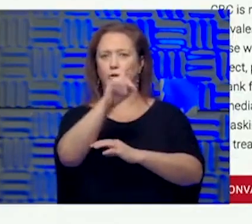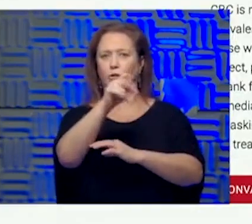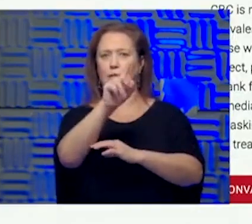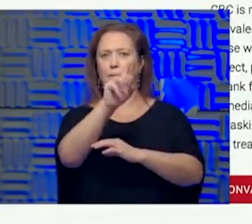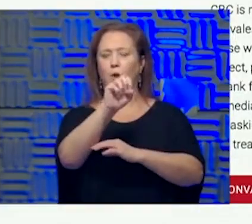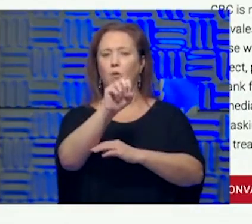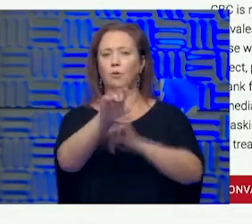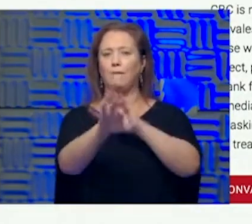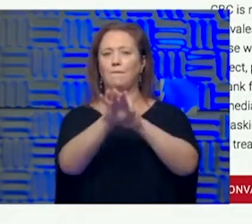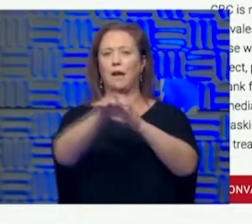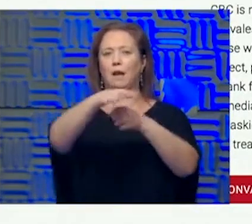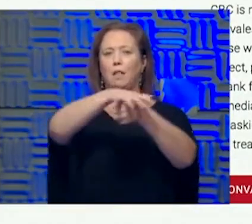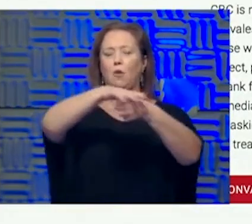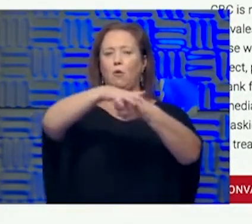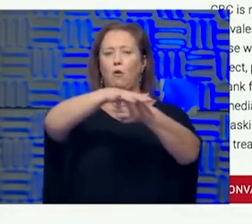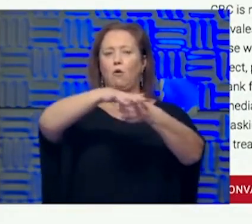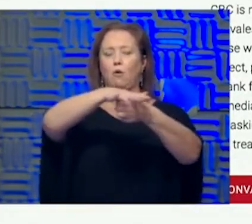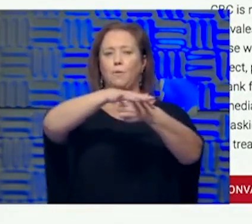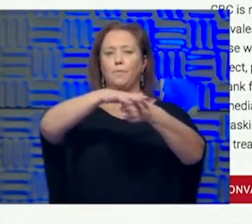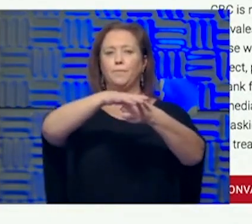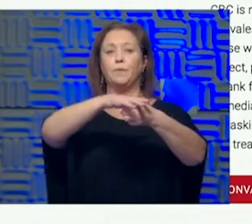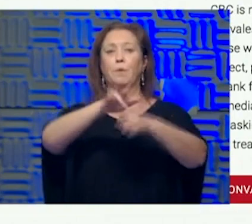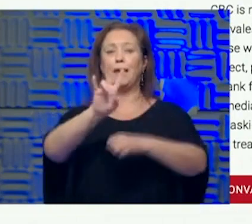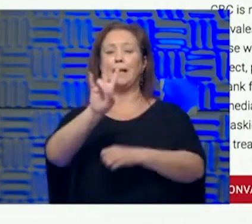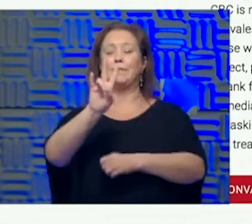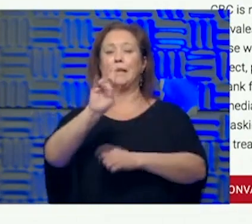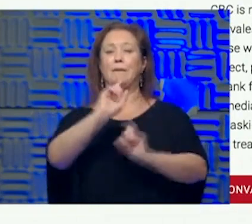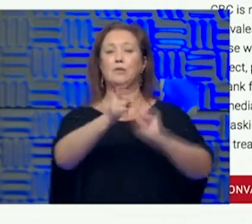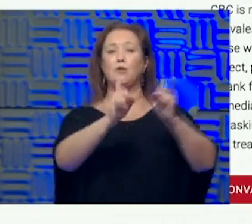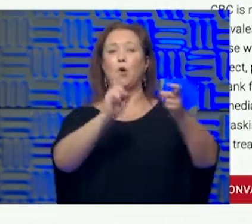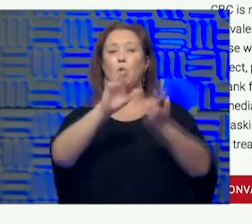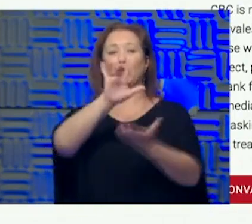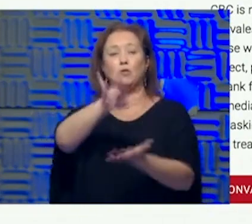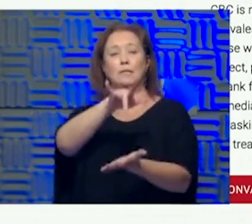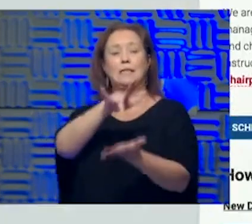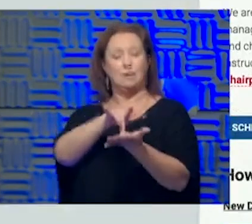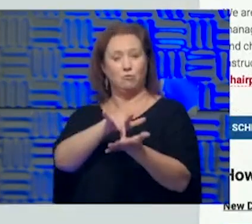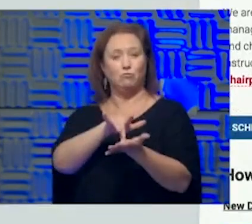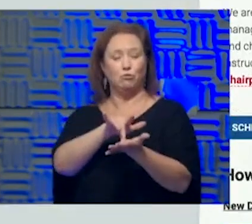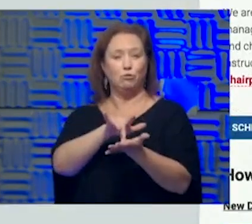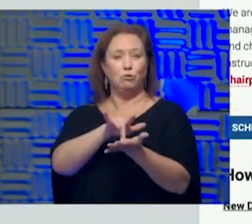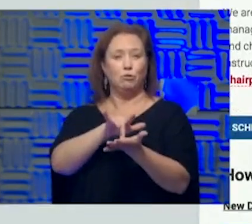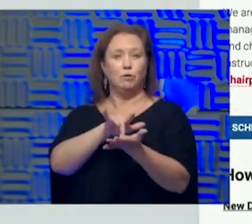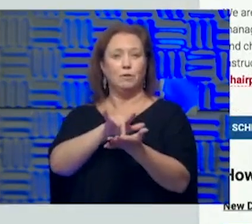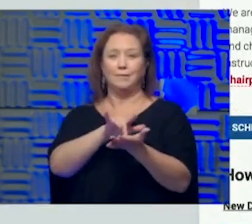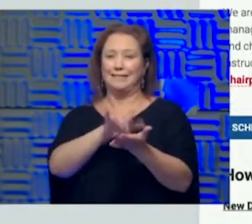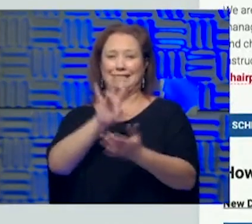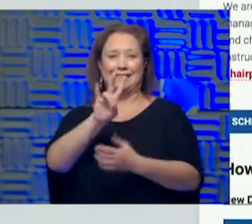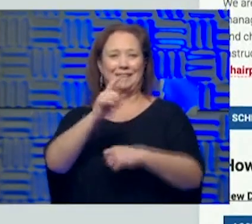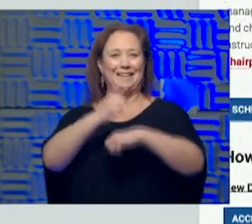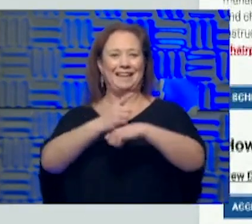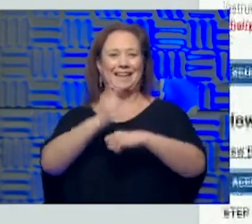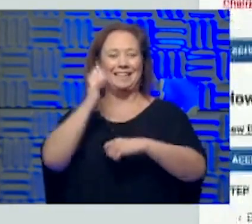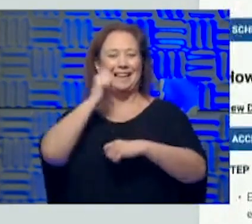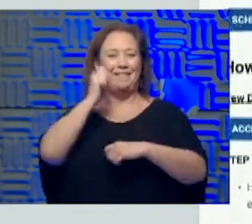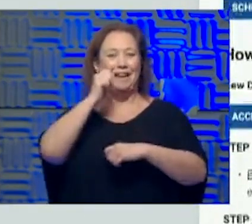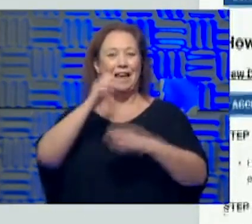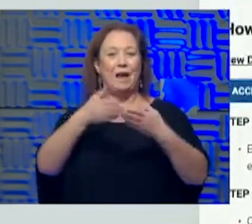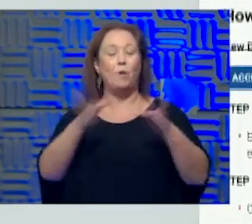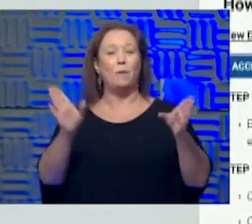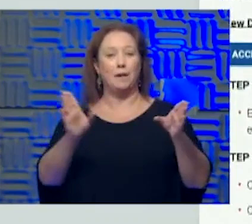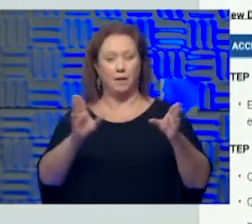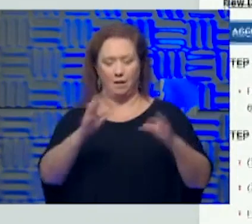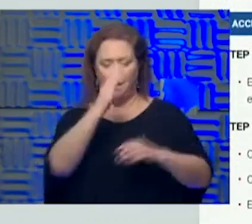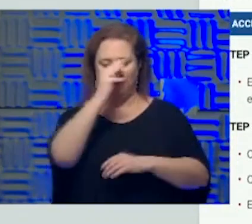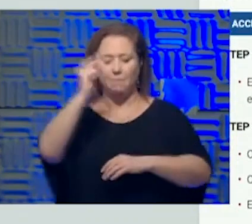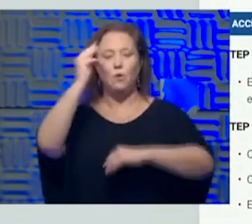locations near you. But we do have 7 donor centers that are open 7 days a week. We are open on